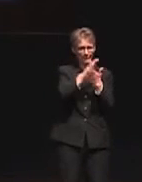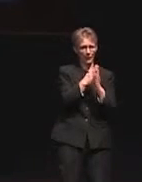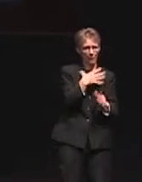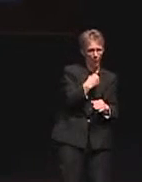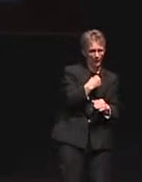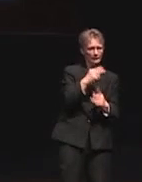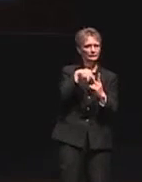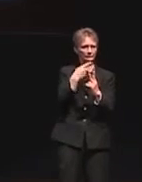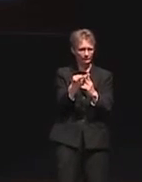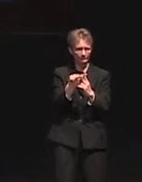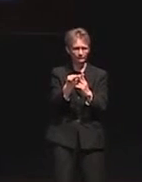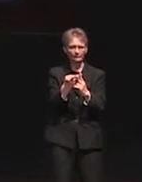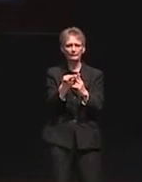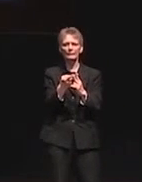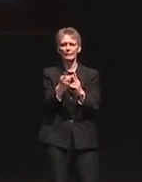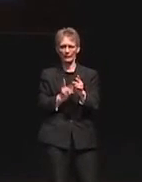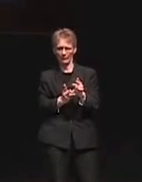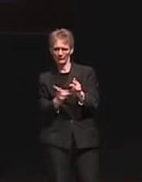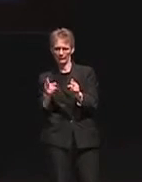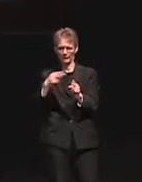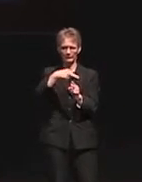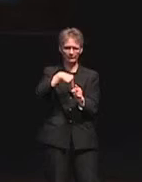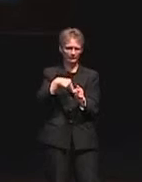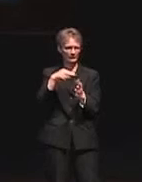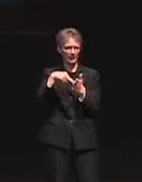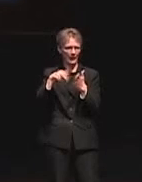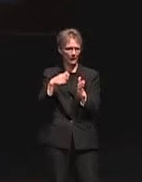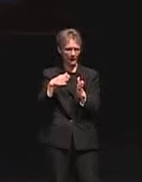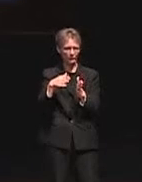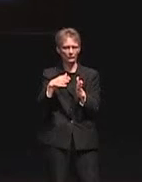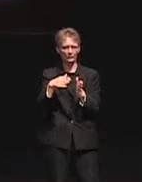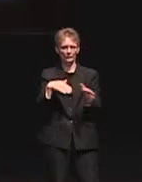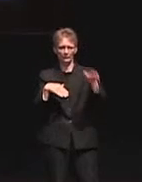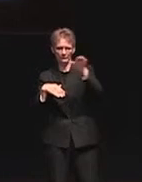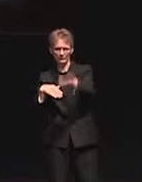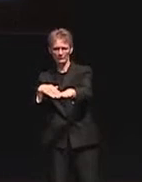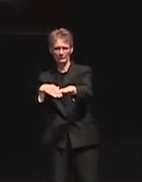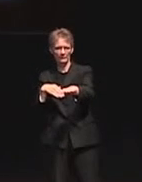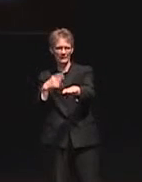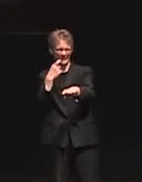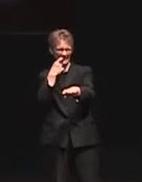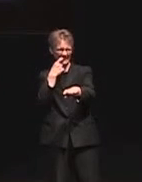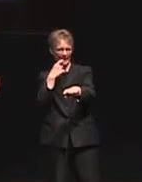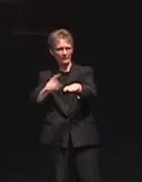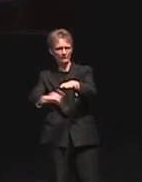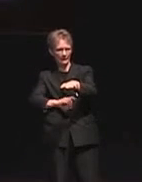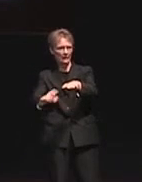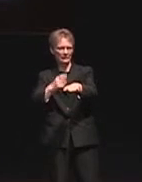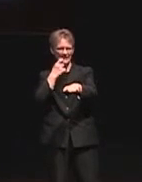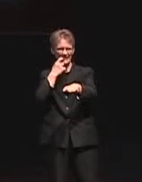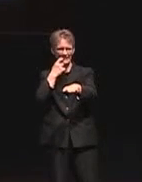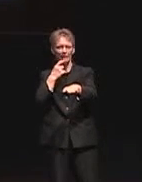of the dancer out, put her on the glass of a digital scanner, put